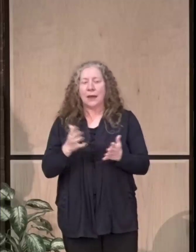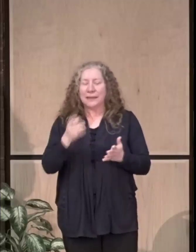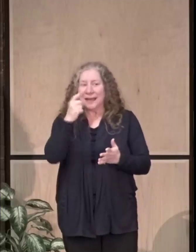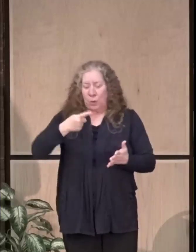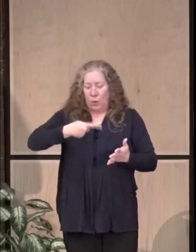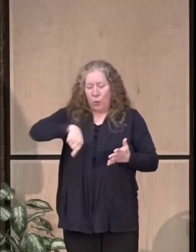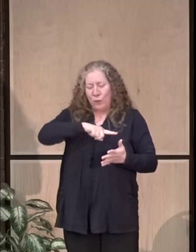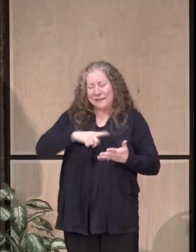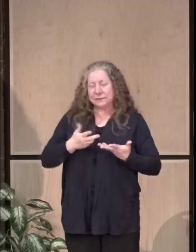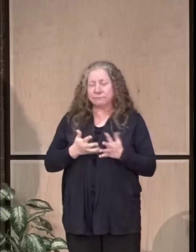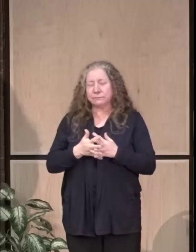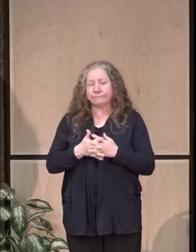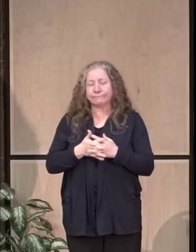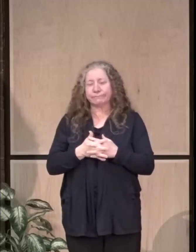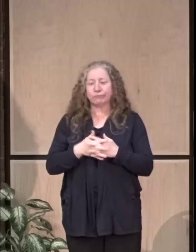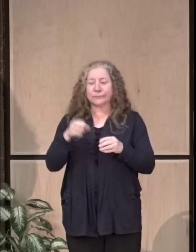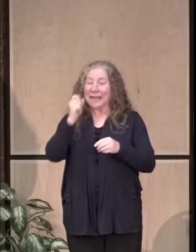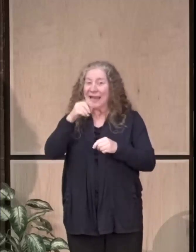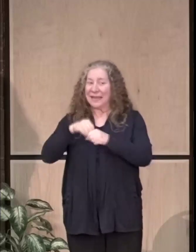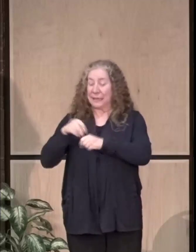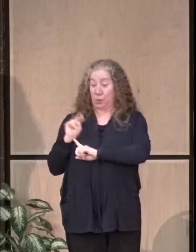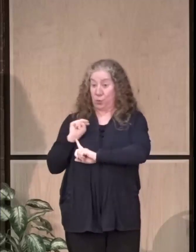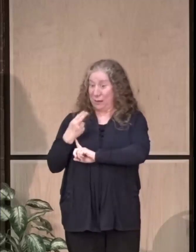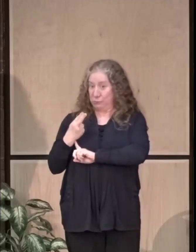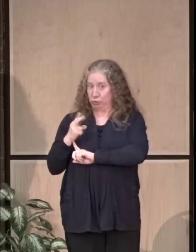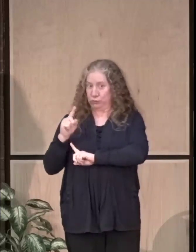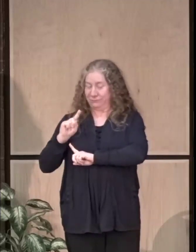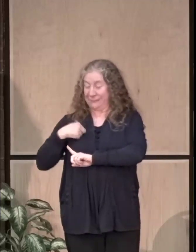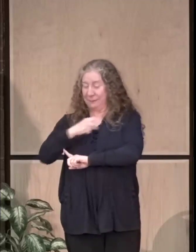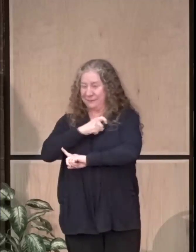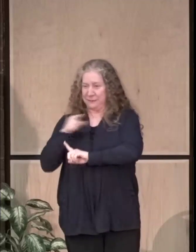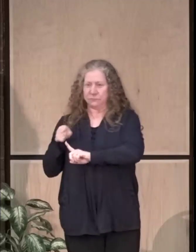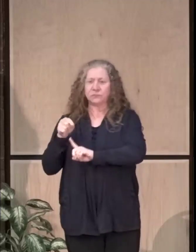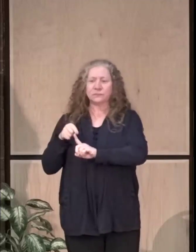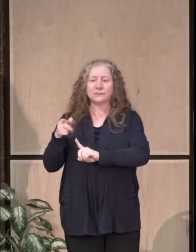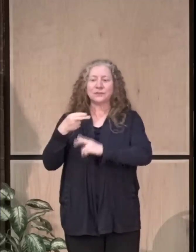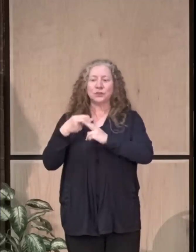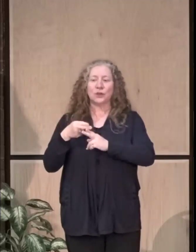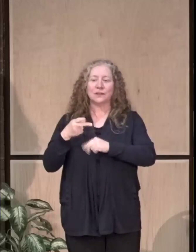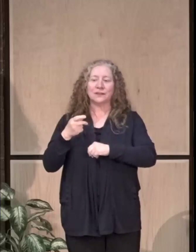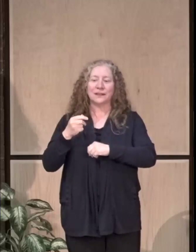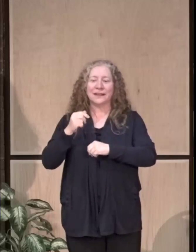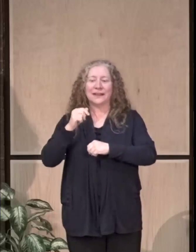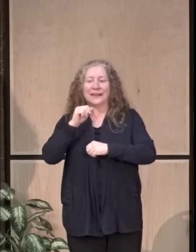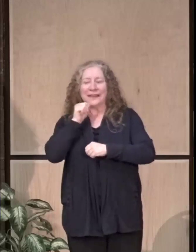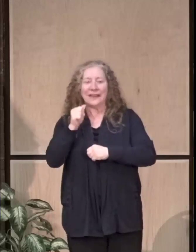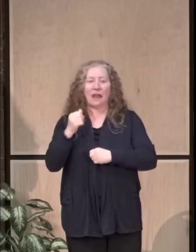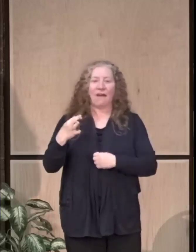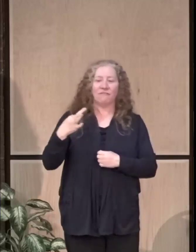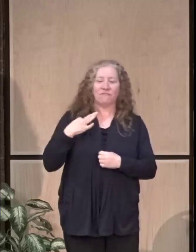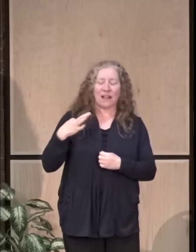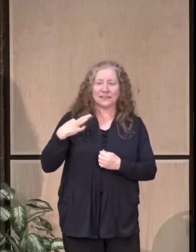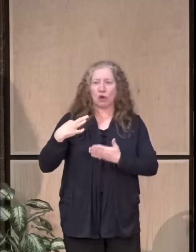we have kind of in New Hampshire, it's like an IH or involuntary hospitalization thing. So I think maybe we've